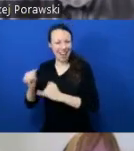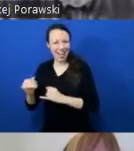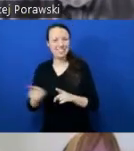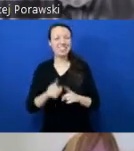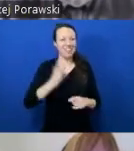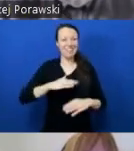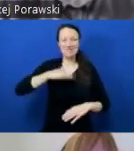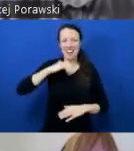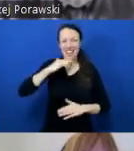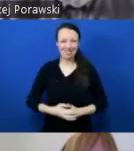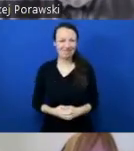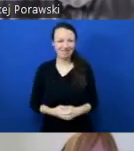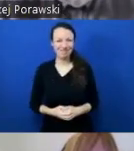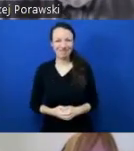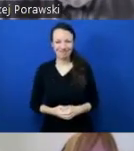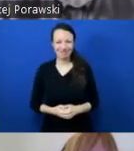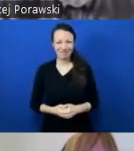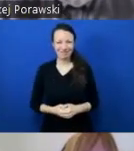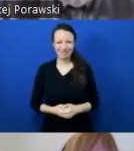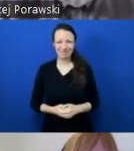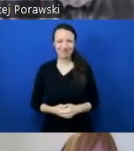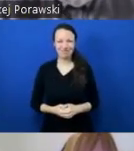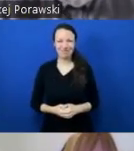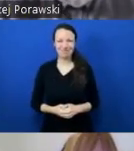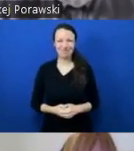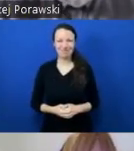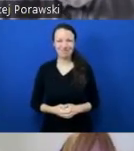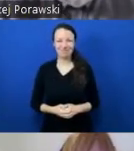Sign Language with us, Ms. Joanna Ciesielska and Ms. Magda Szromowa.